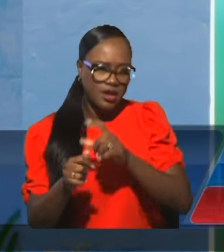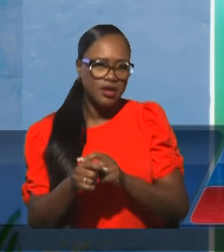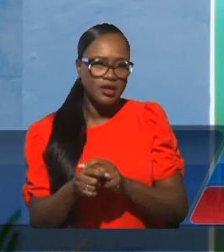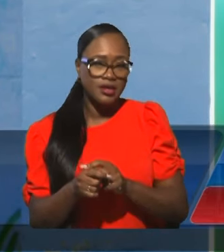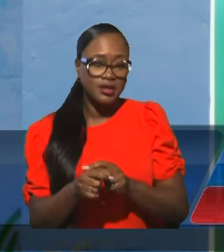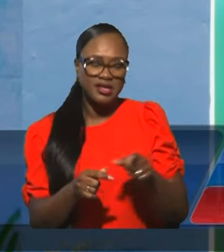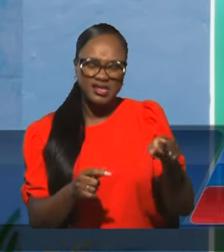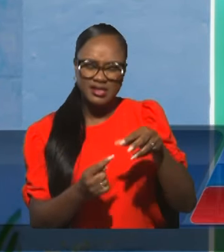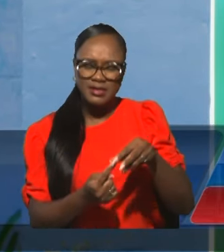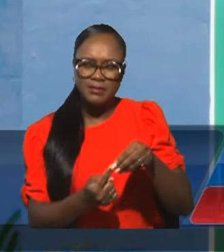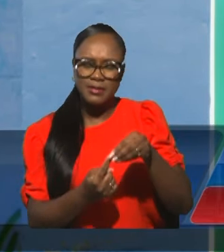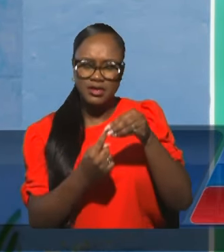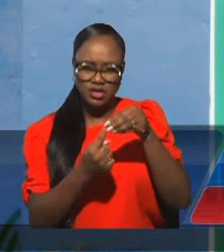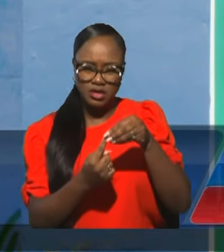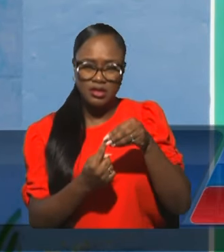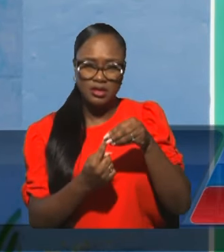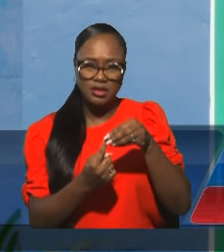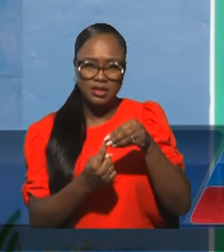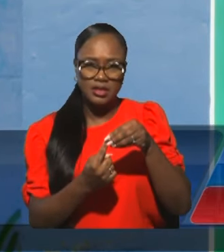are